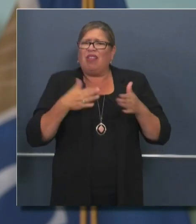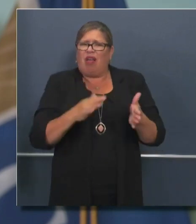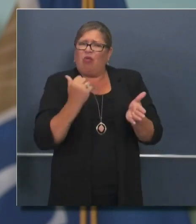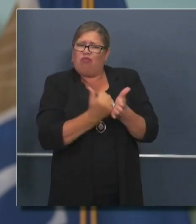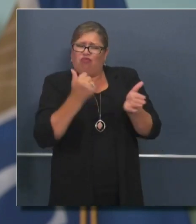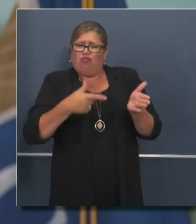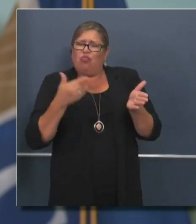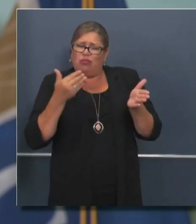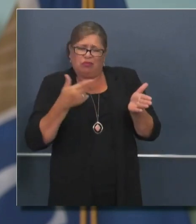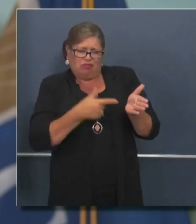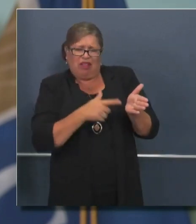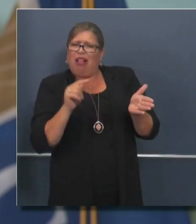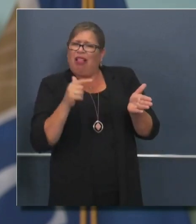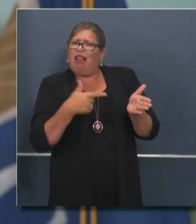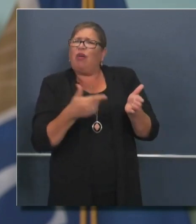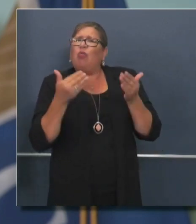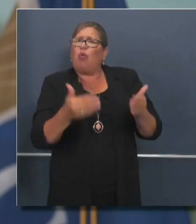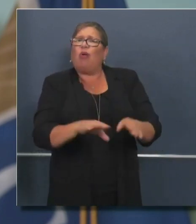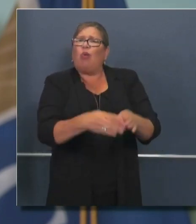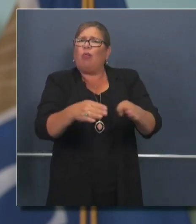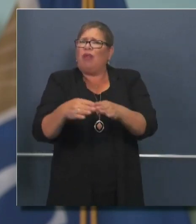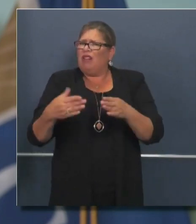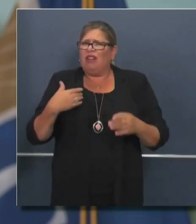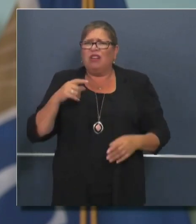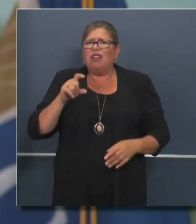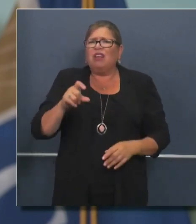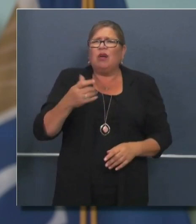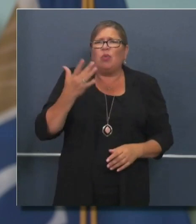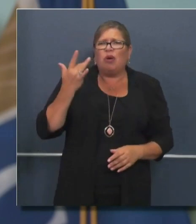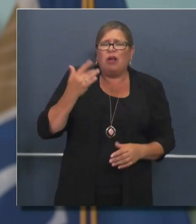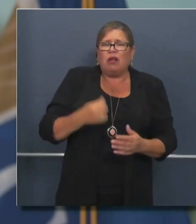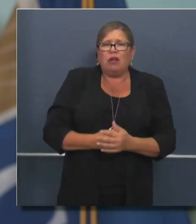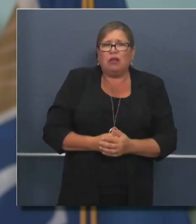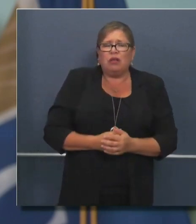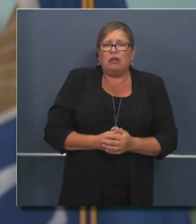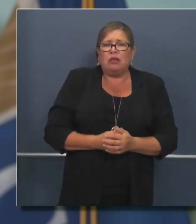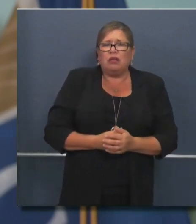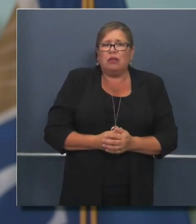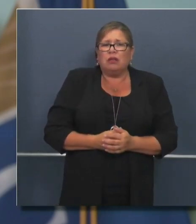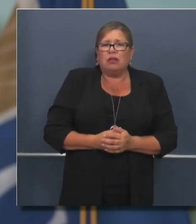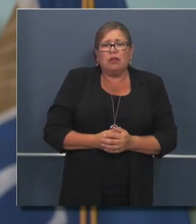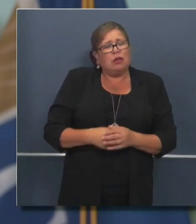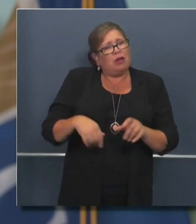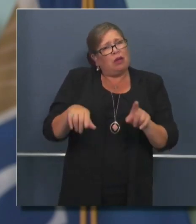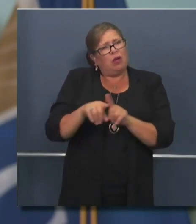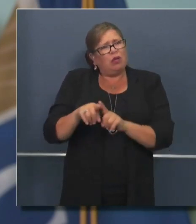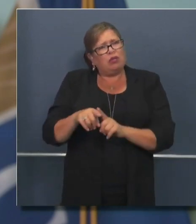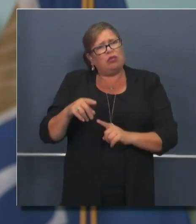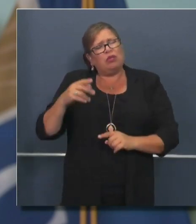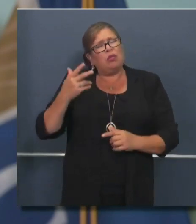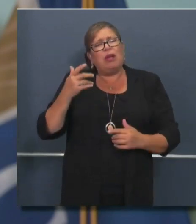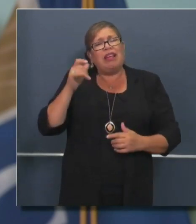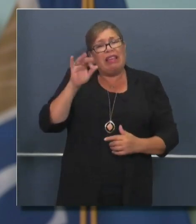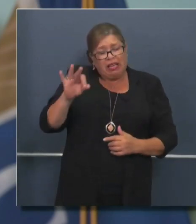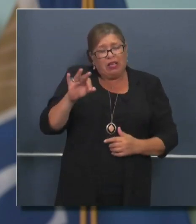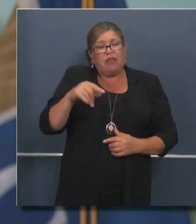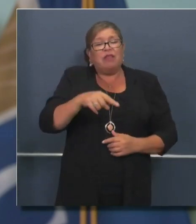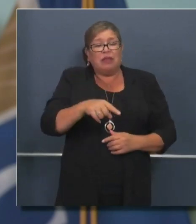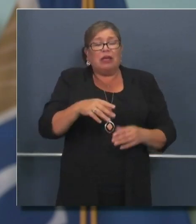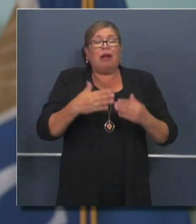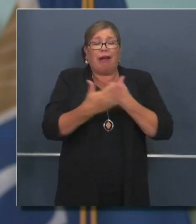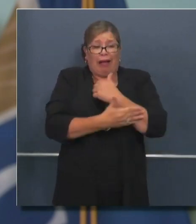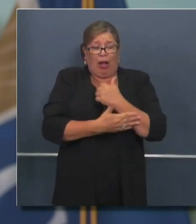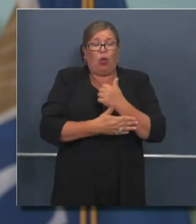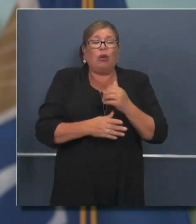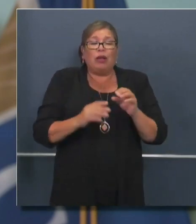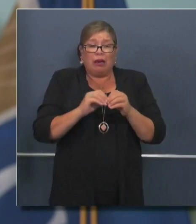or conditions on the ground do you or your administration have to see in counties to move in and reimpose restrictions?